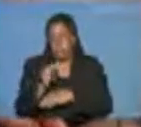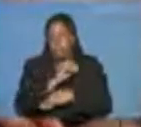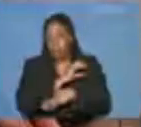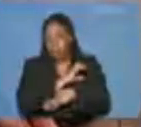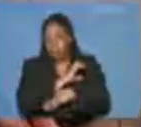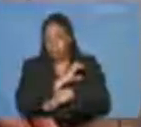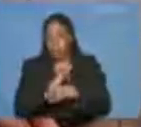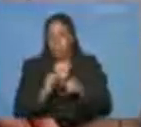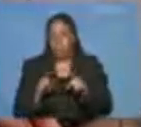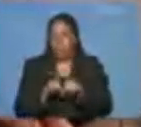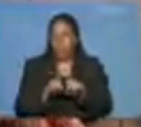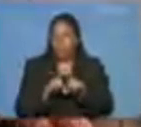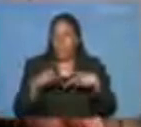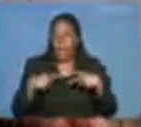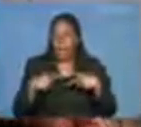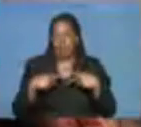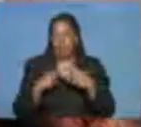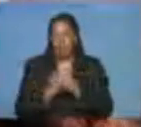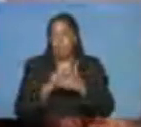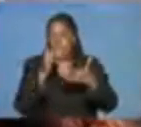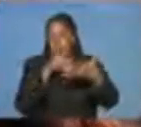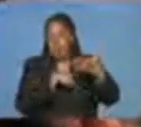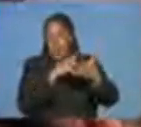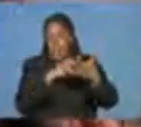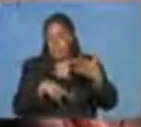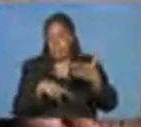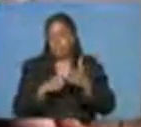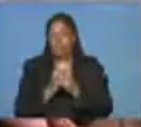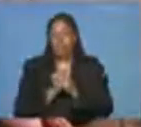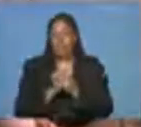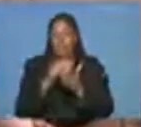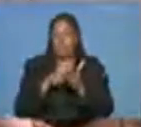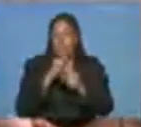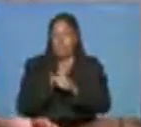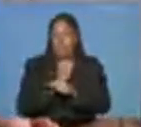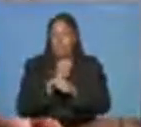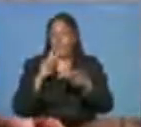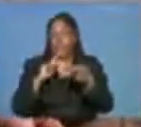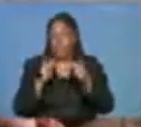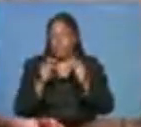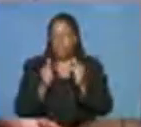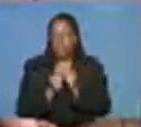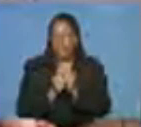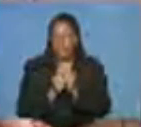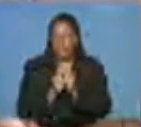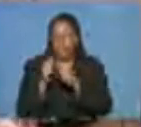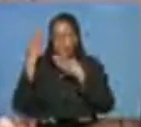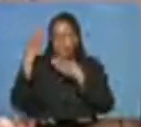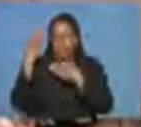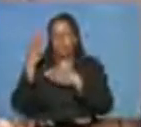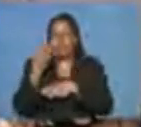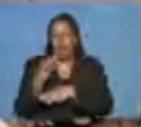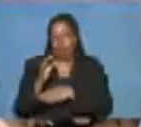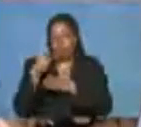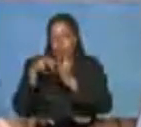operation called Operation Eradication, where it's a consistent collaborative partnership with the Bahamas Department